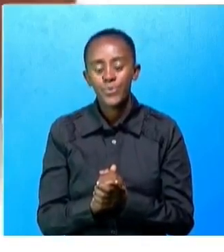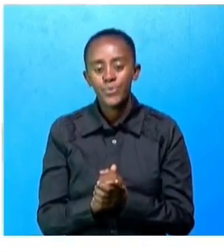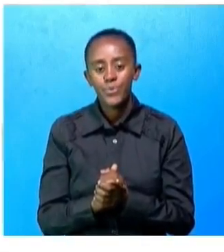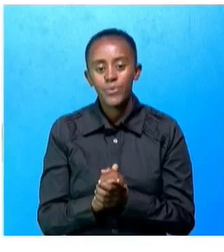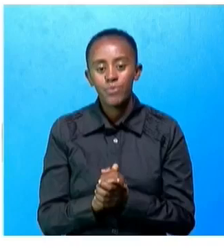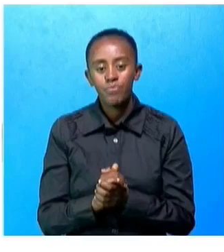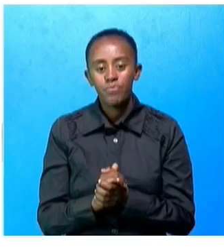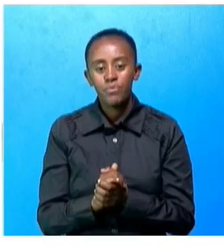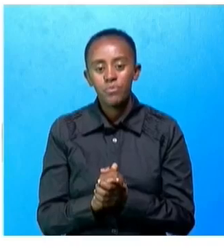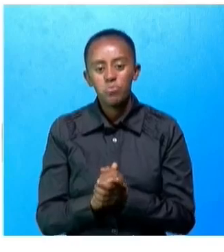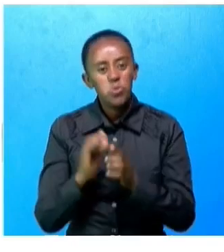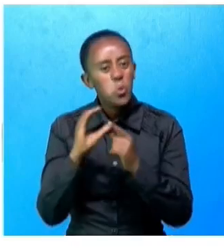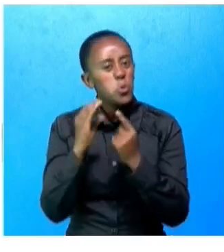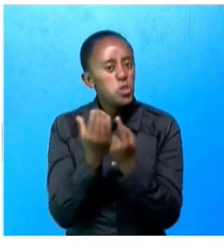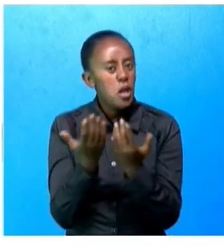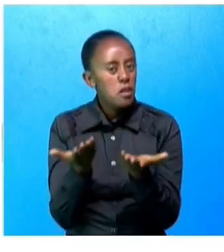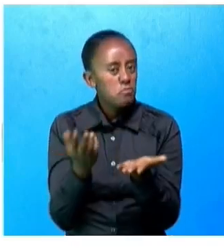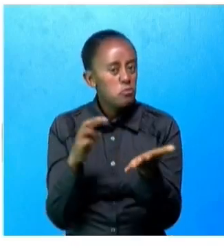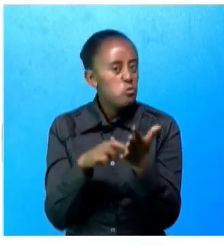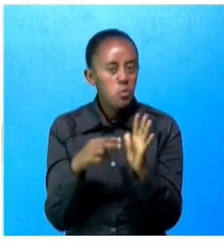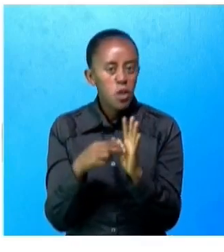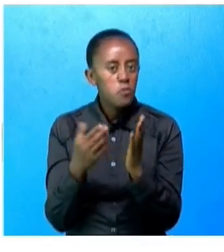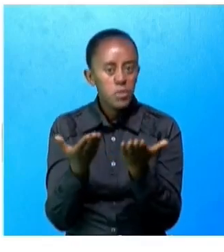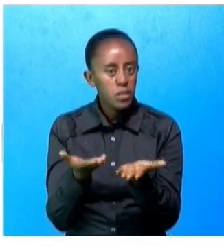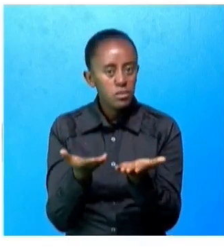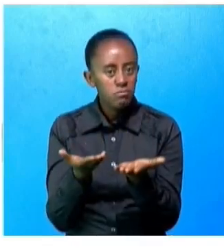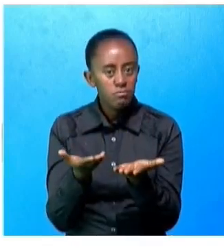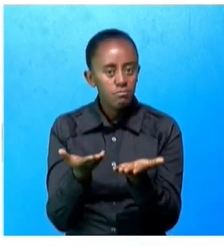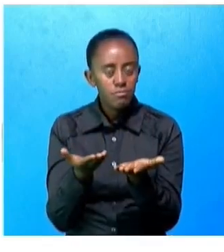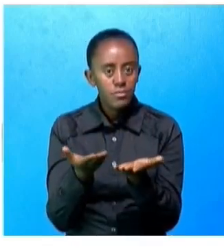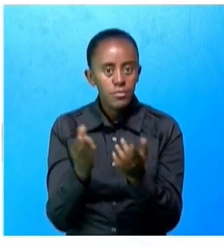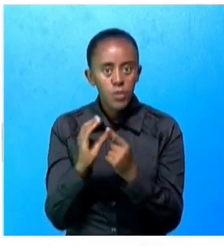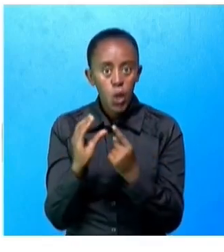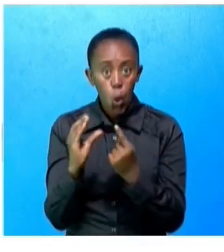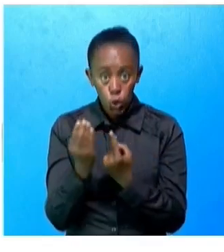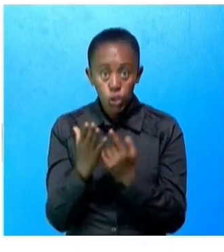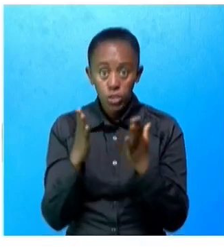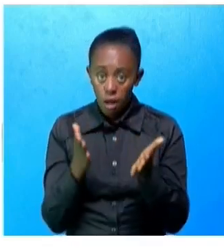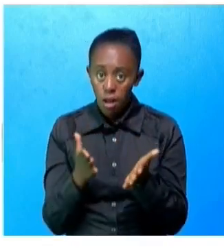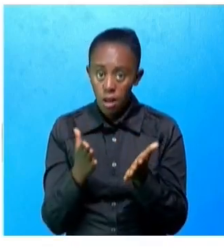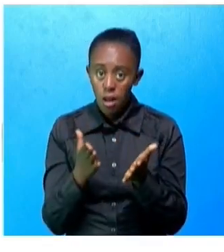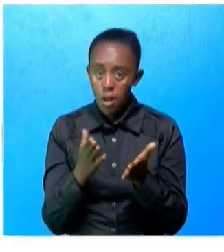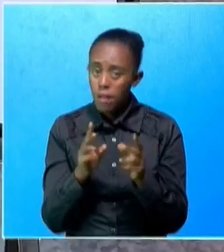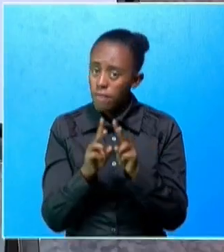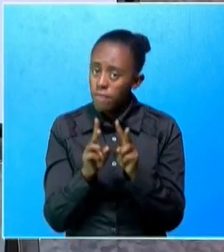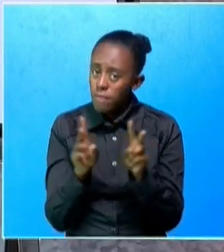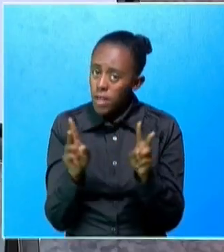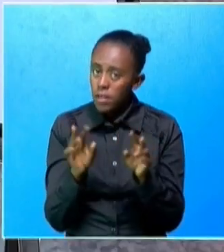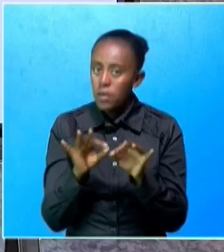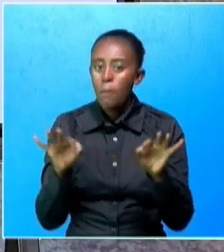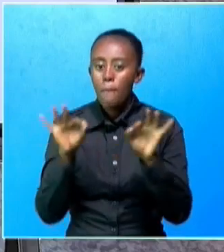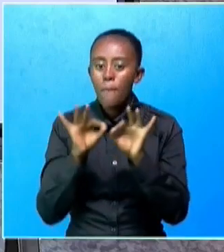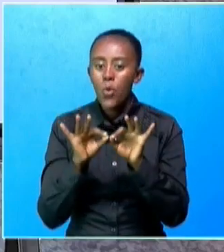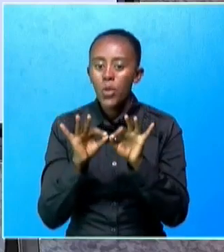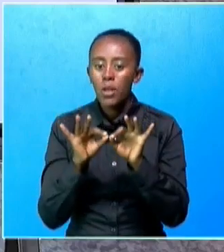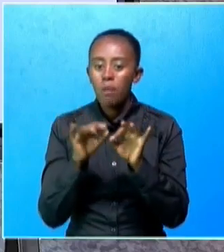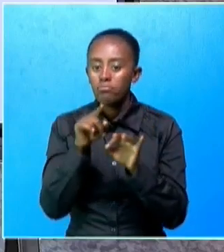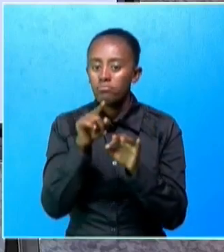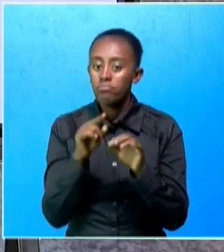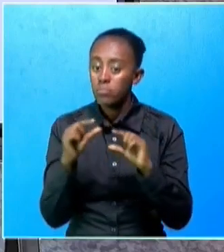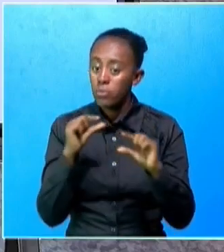What in about conditional, students? Conditionals. These are a very important part of the